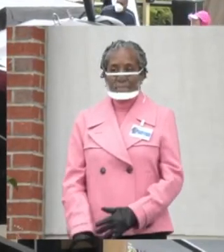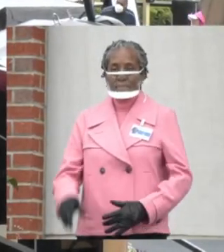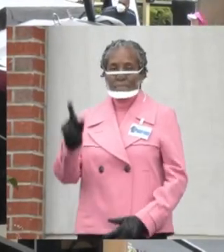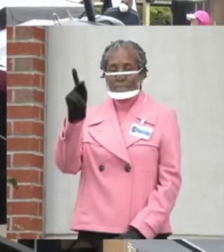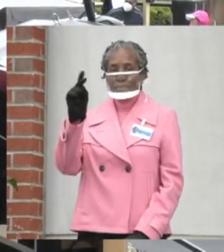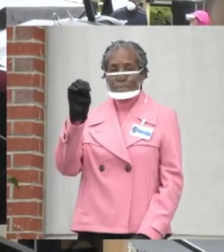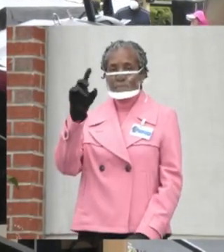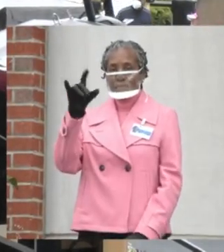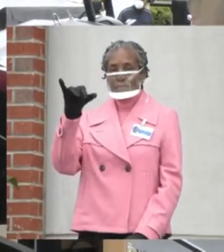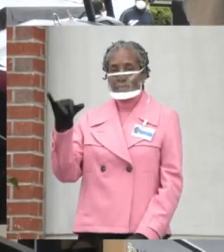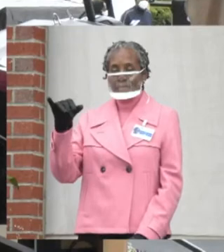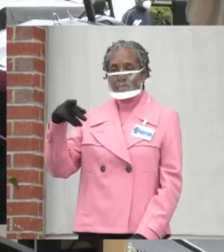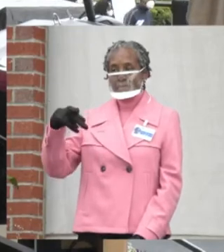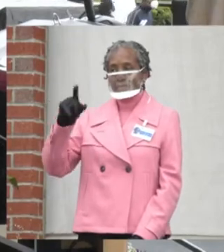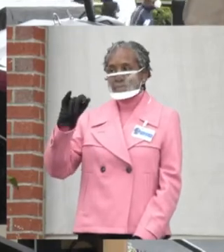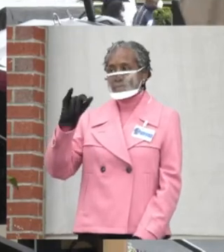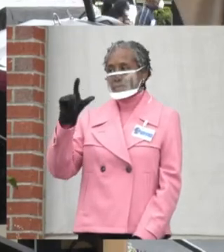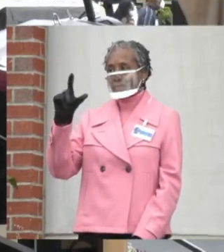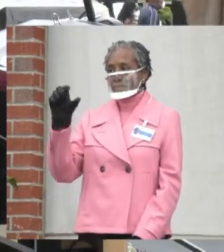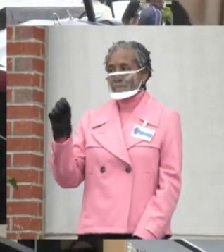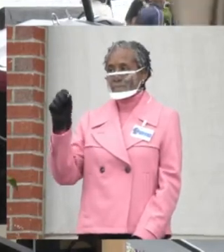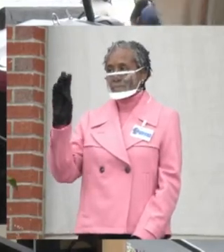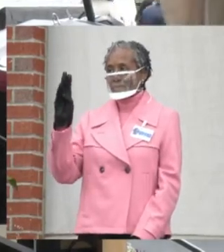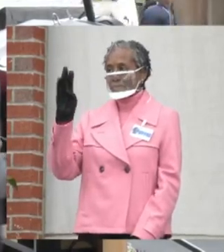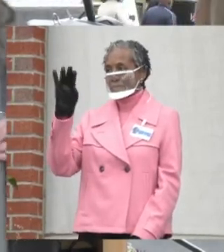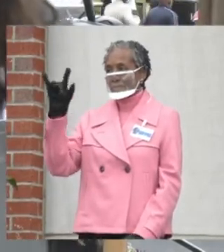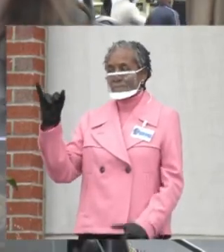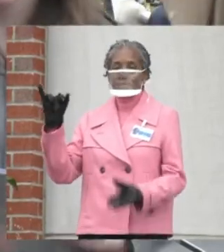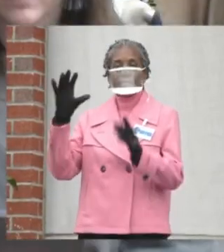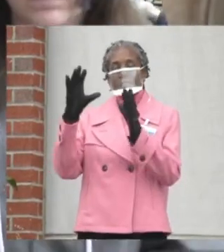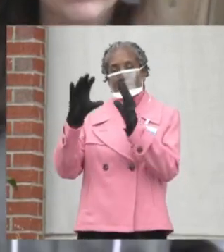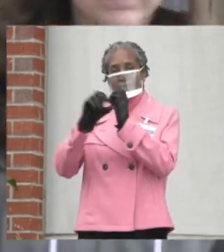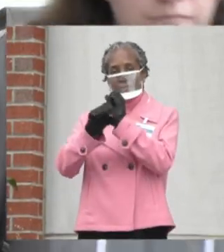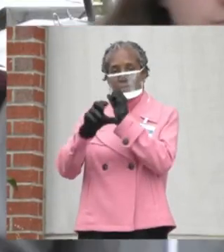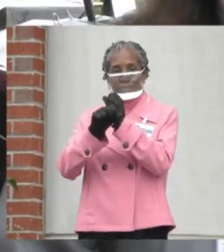Kelsey Pillsbury, Advertising and Graphic Design.